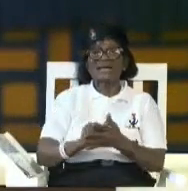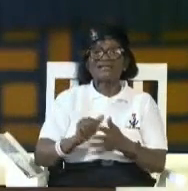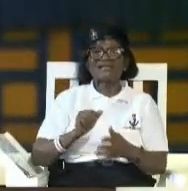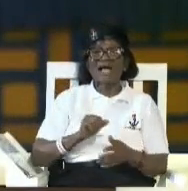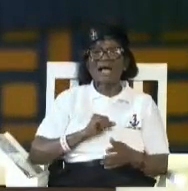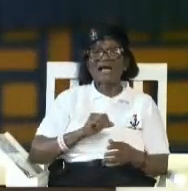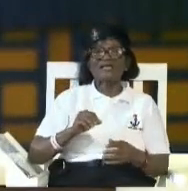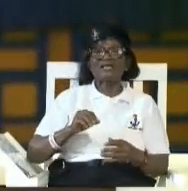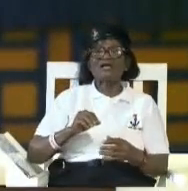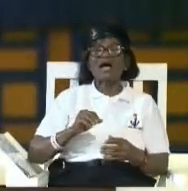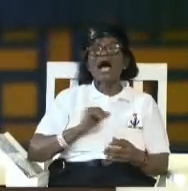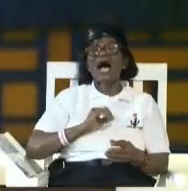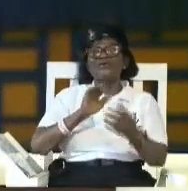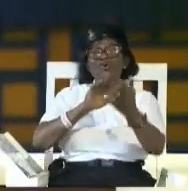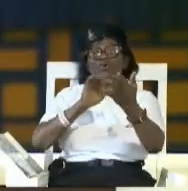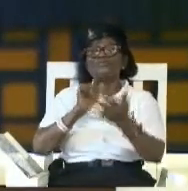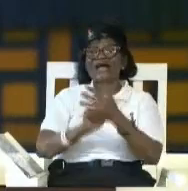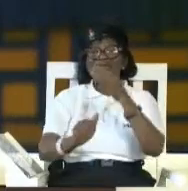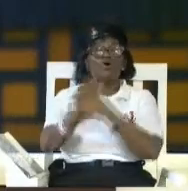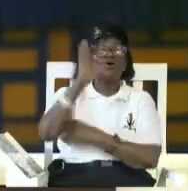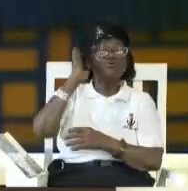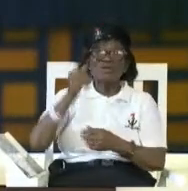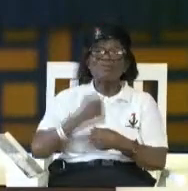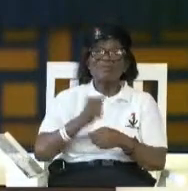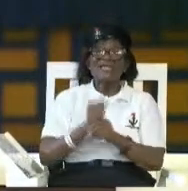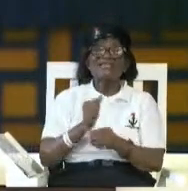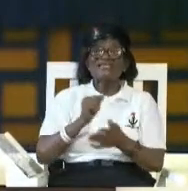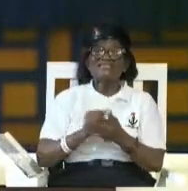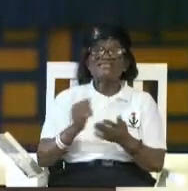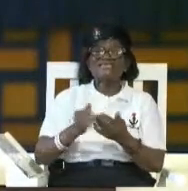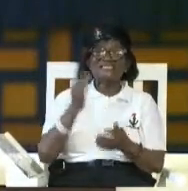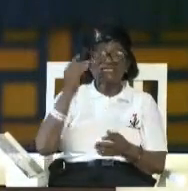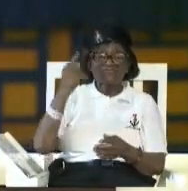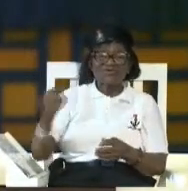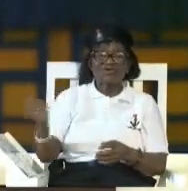God will make it easy for you to understand.